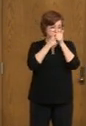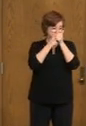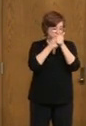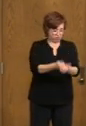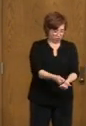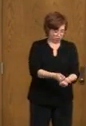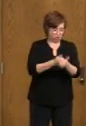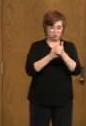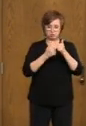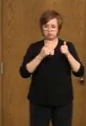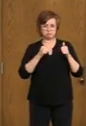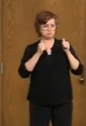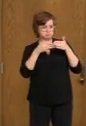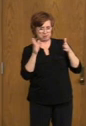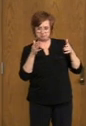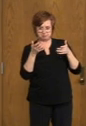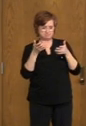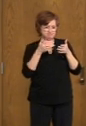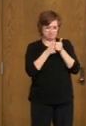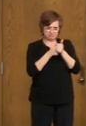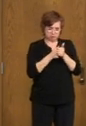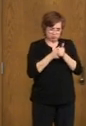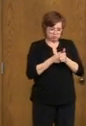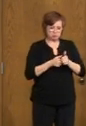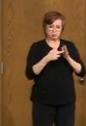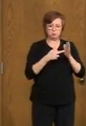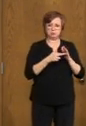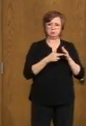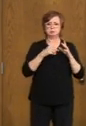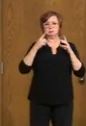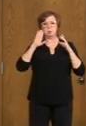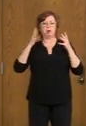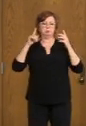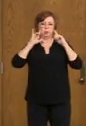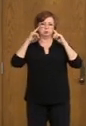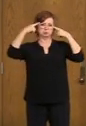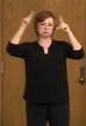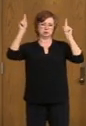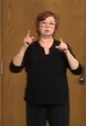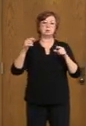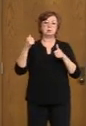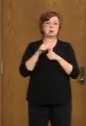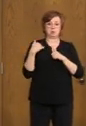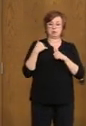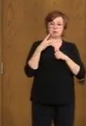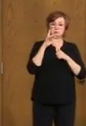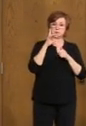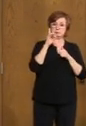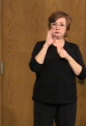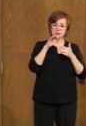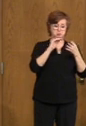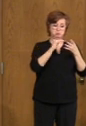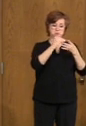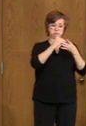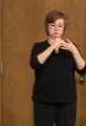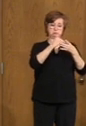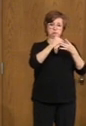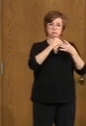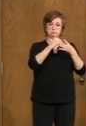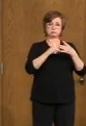course of the pandemic. So that's what we saw in mid-December. That's what we really want to see right now, that we have all the advantages